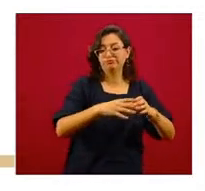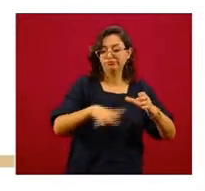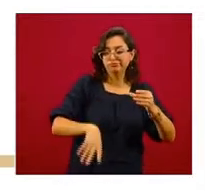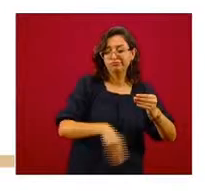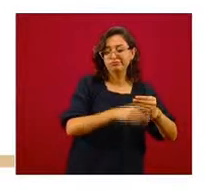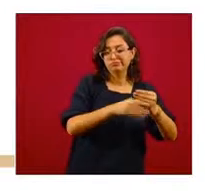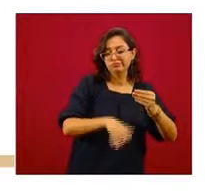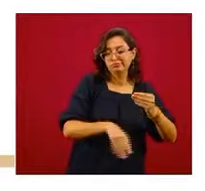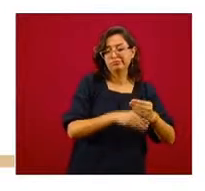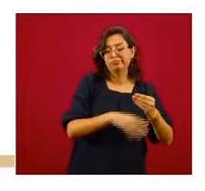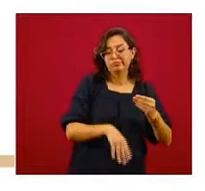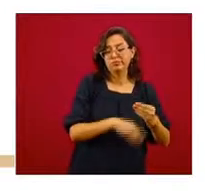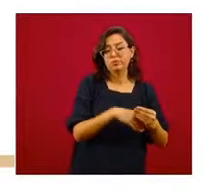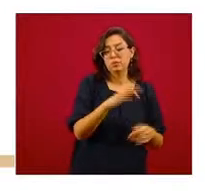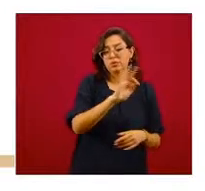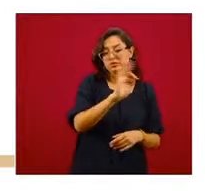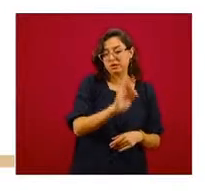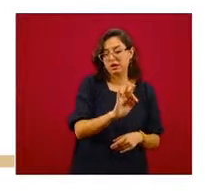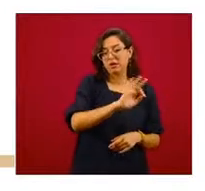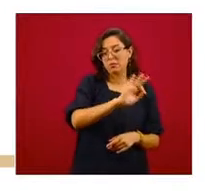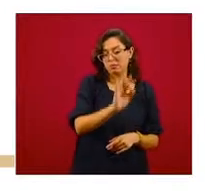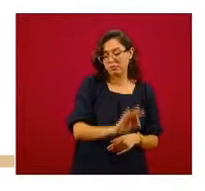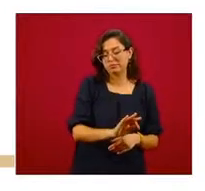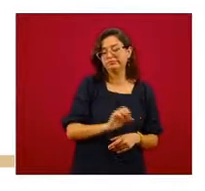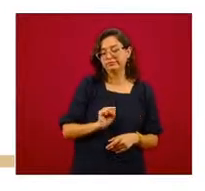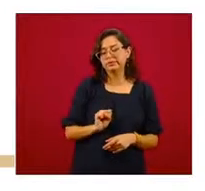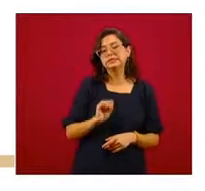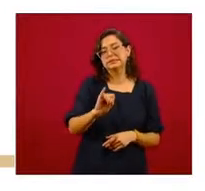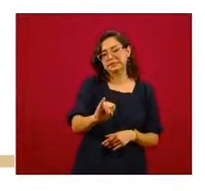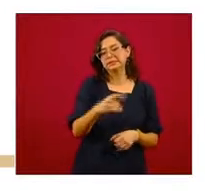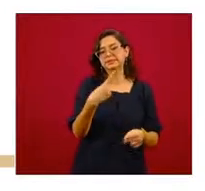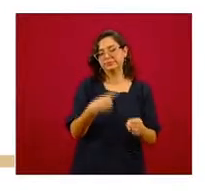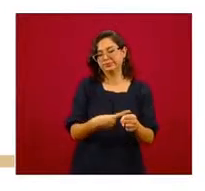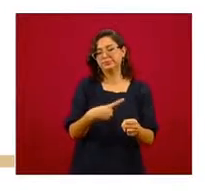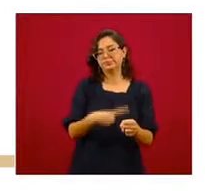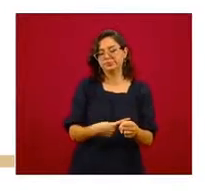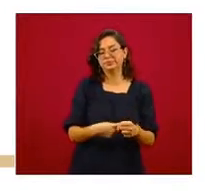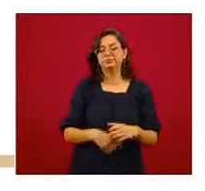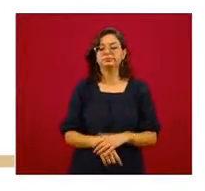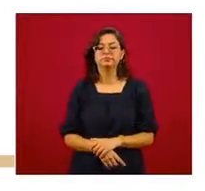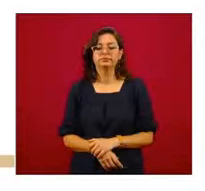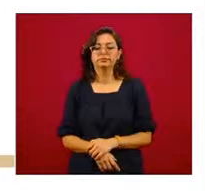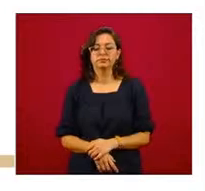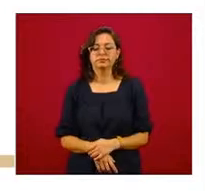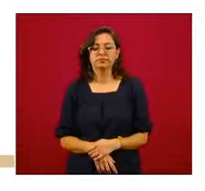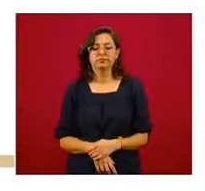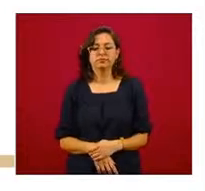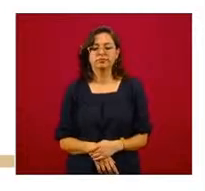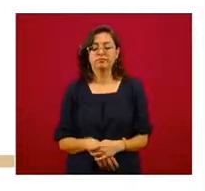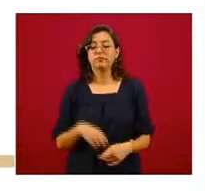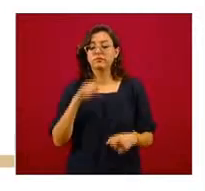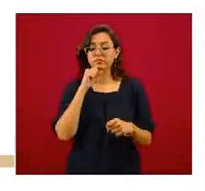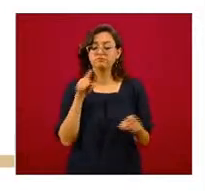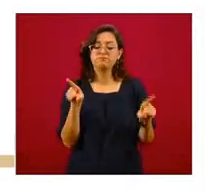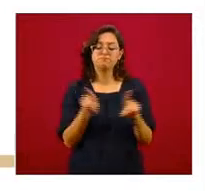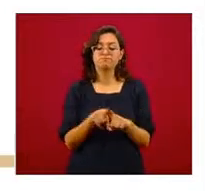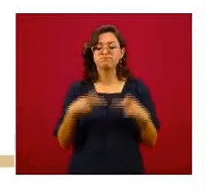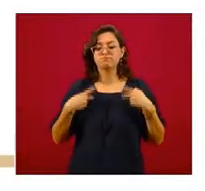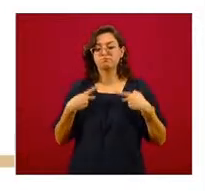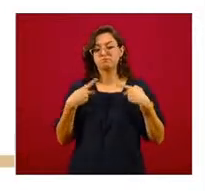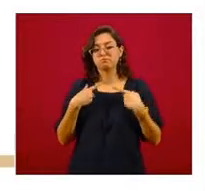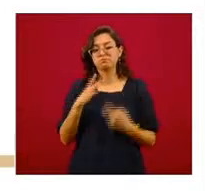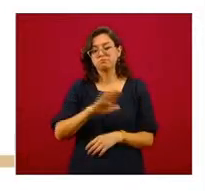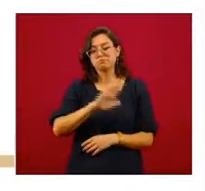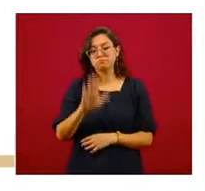active epidemic. We still find positive percentages if positive cases are confirmed.